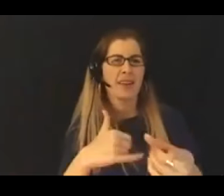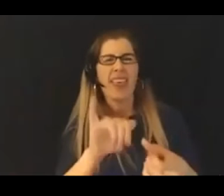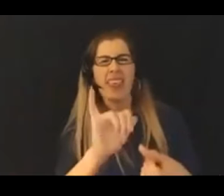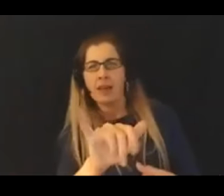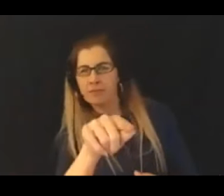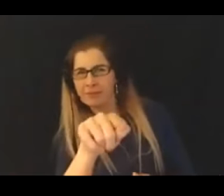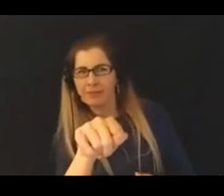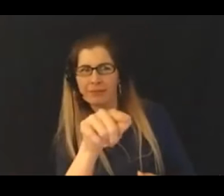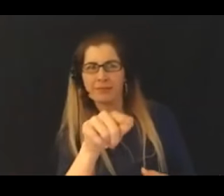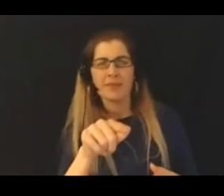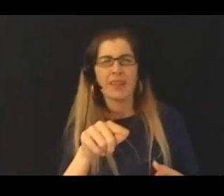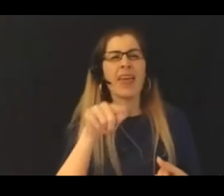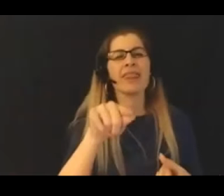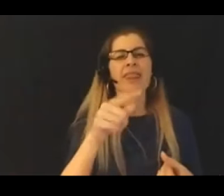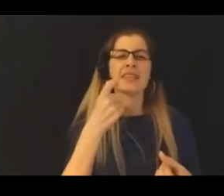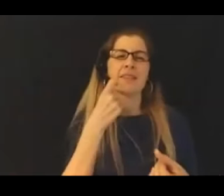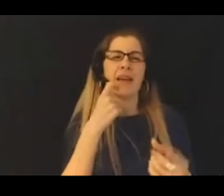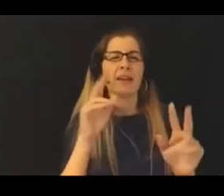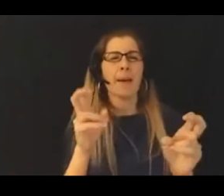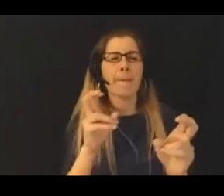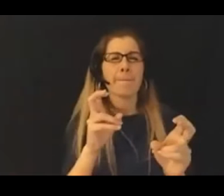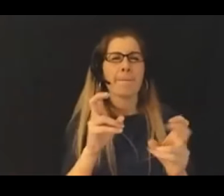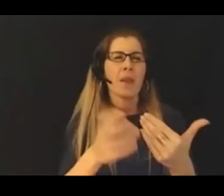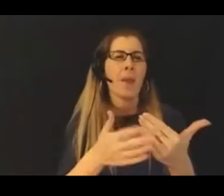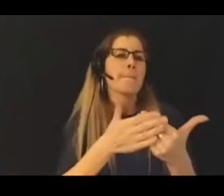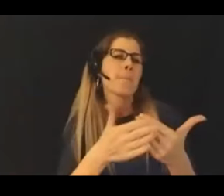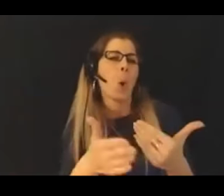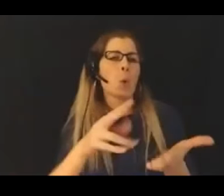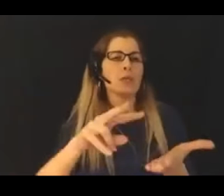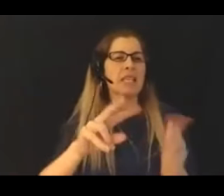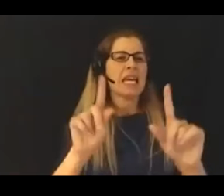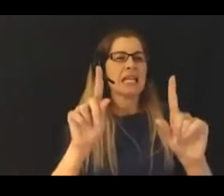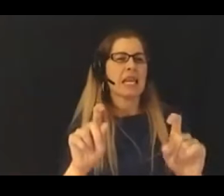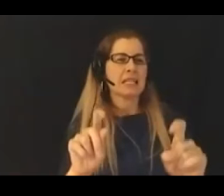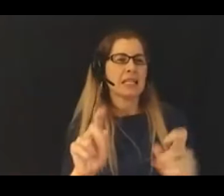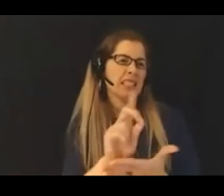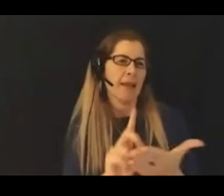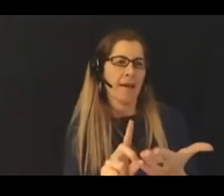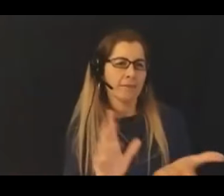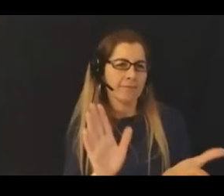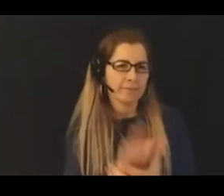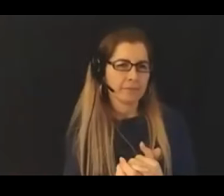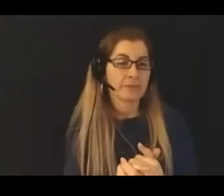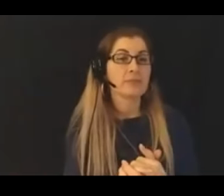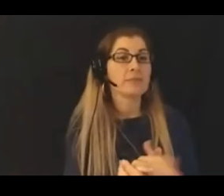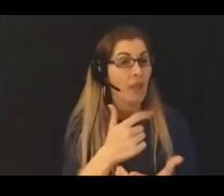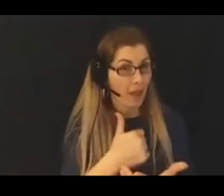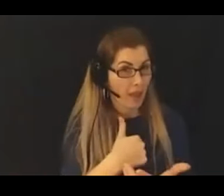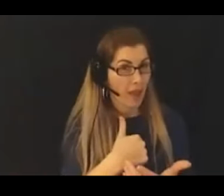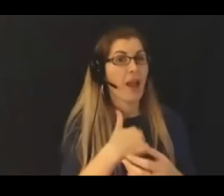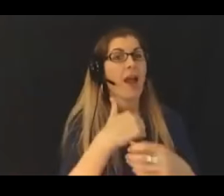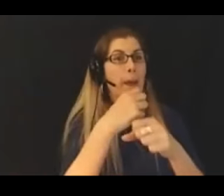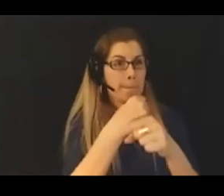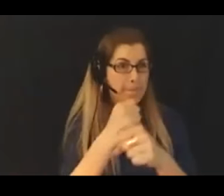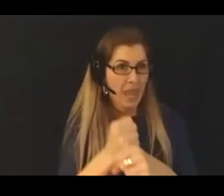typical pre-post testing design. I designed a whole variety of standardized kind of